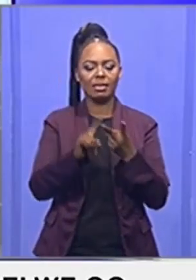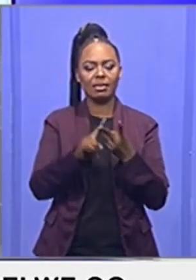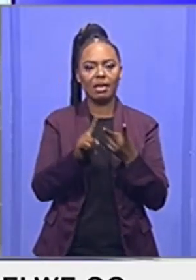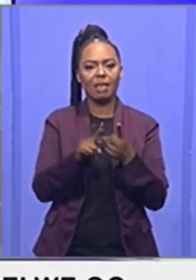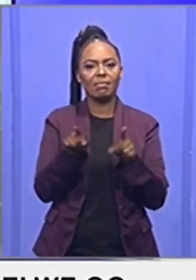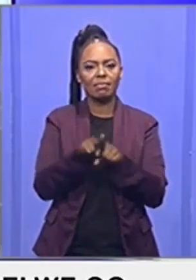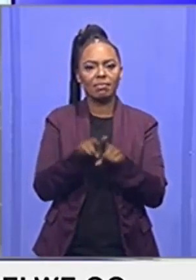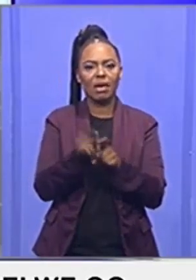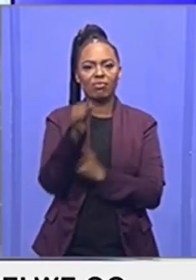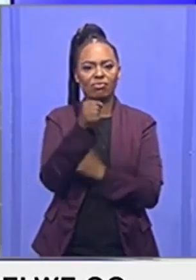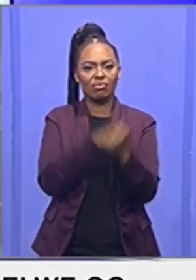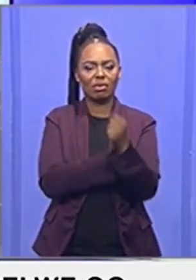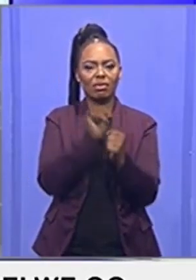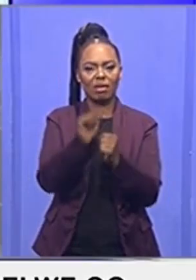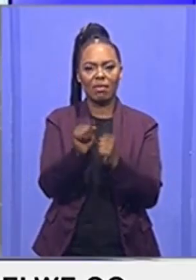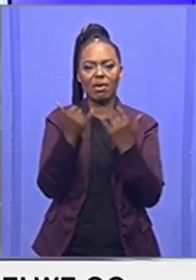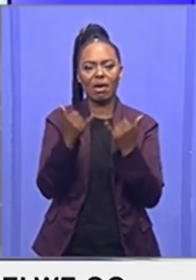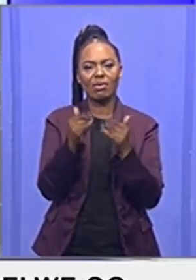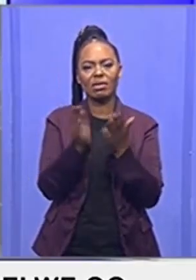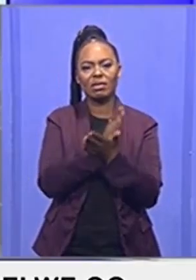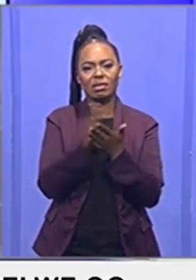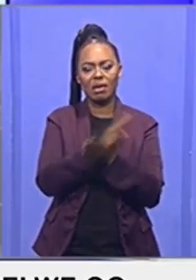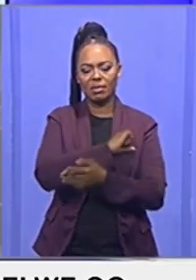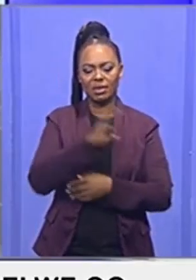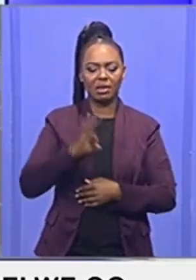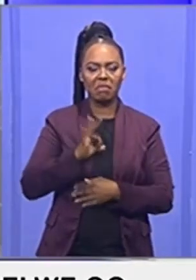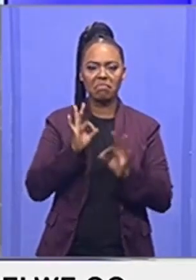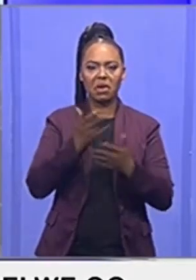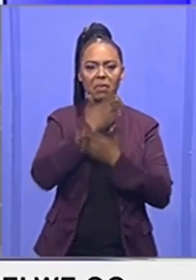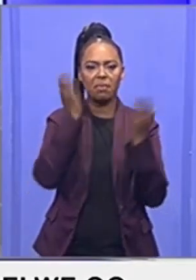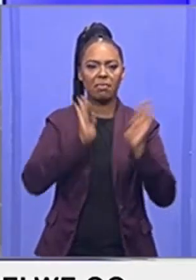ga maitsholo a sa lolamang a badiredi ba puso.